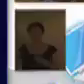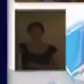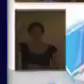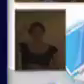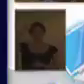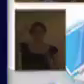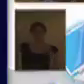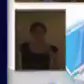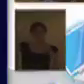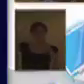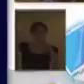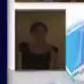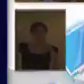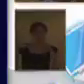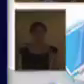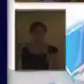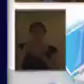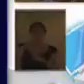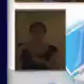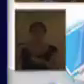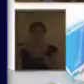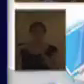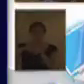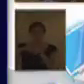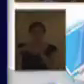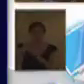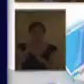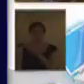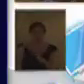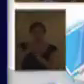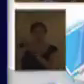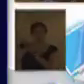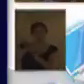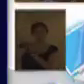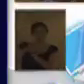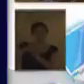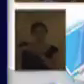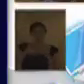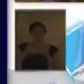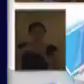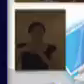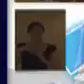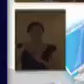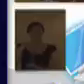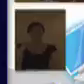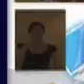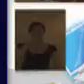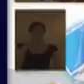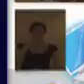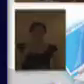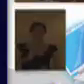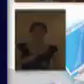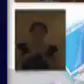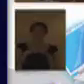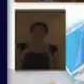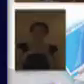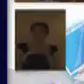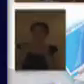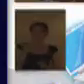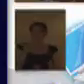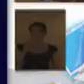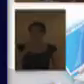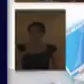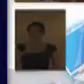activity and takes certain feature characteristics related to the feeling or the intention of a